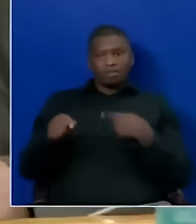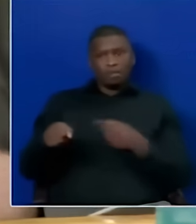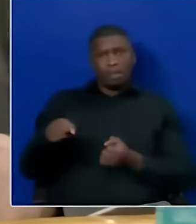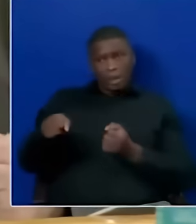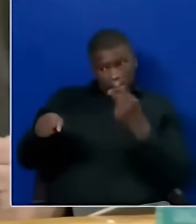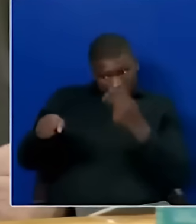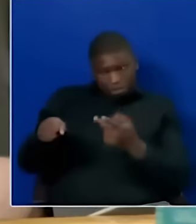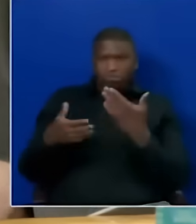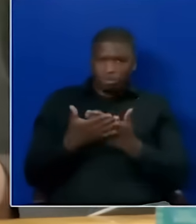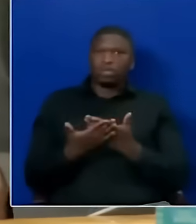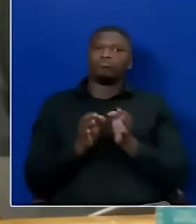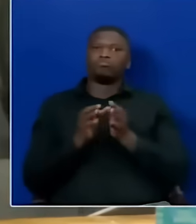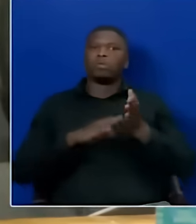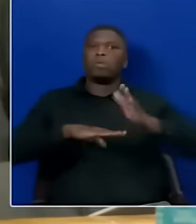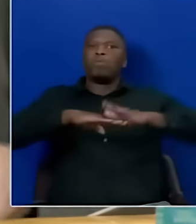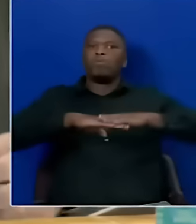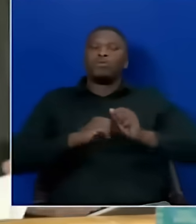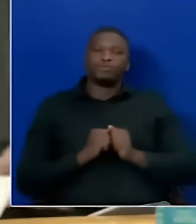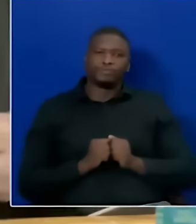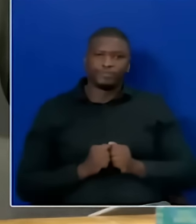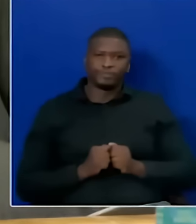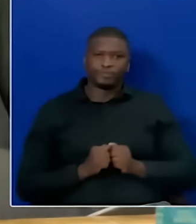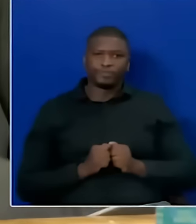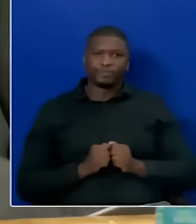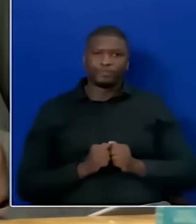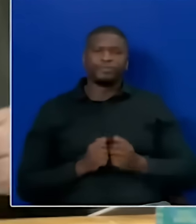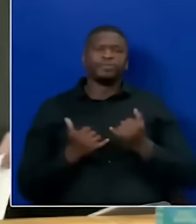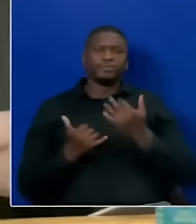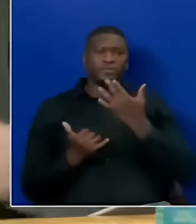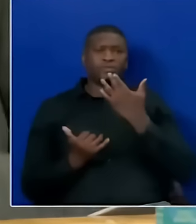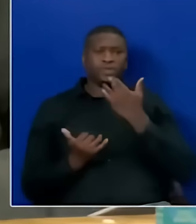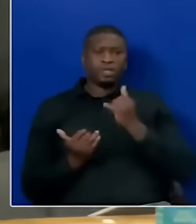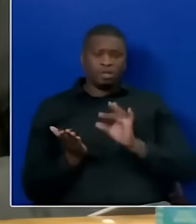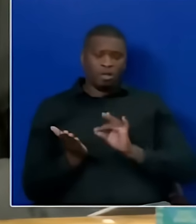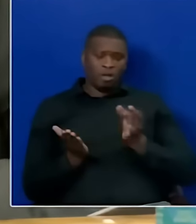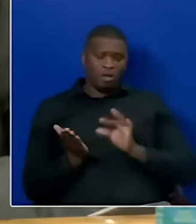Can we then turn to the corrected affidavit,